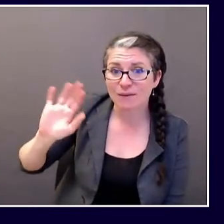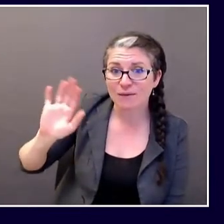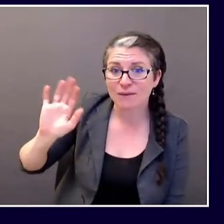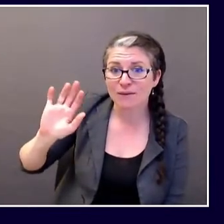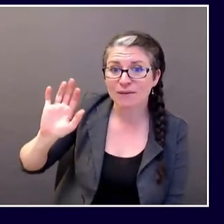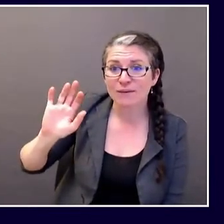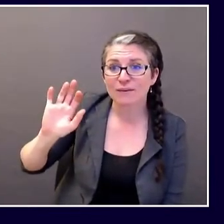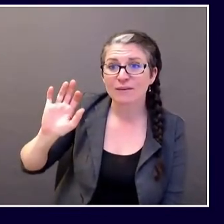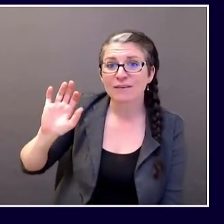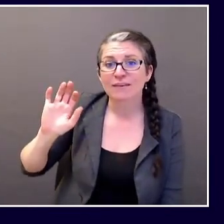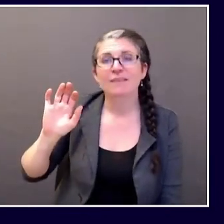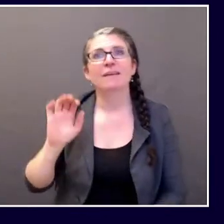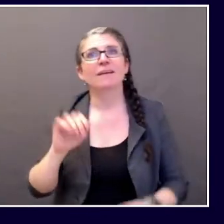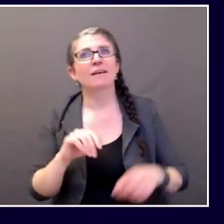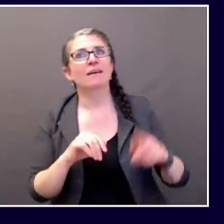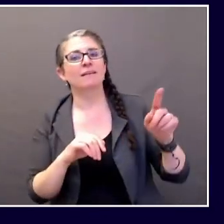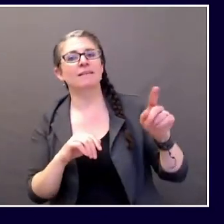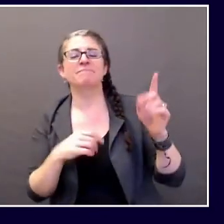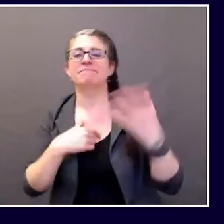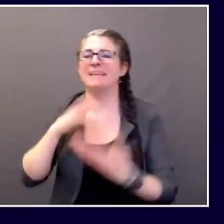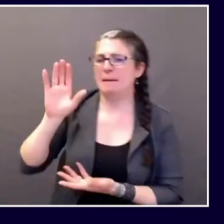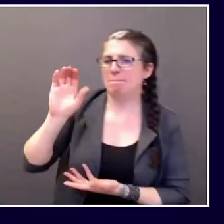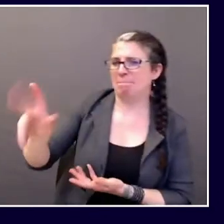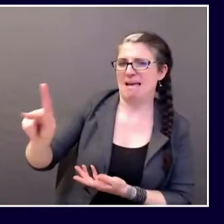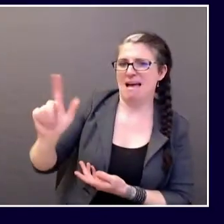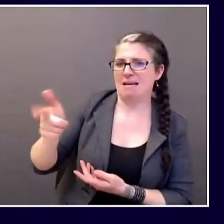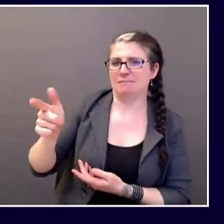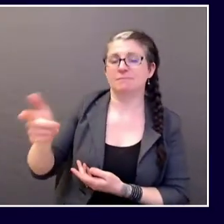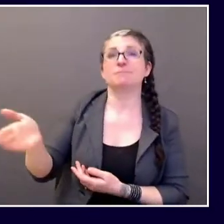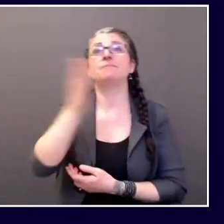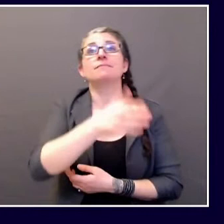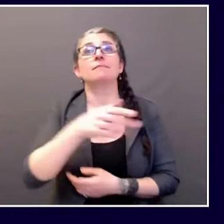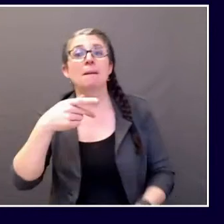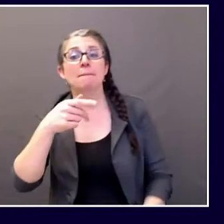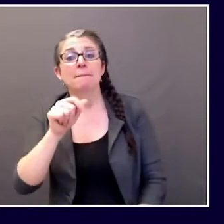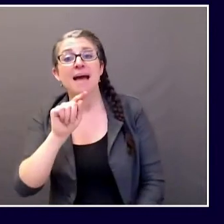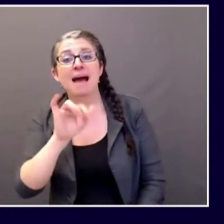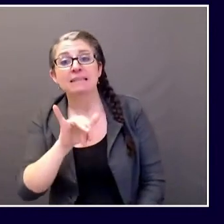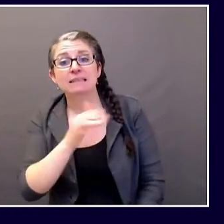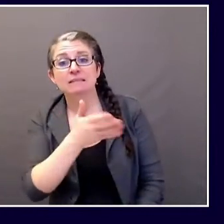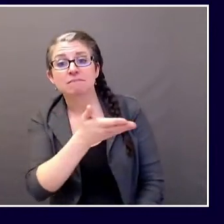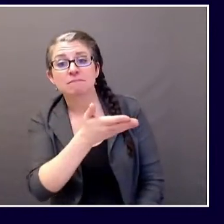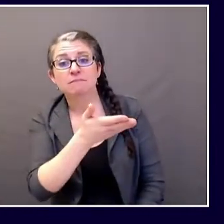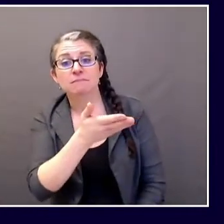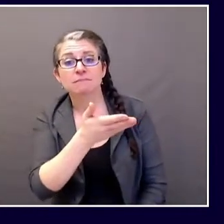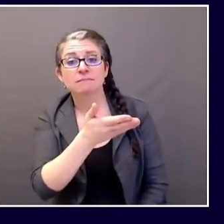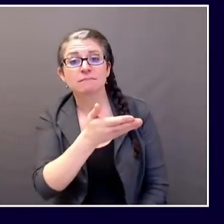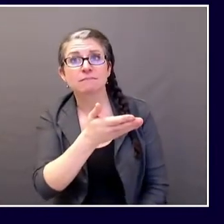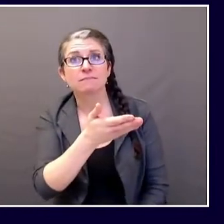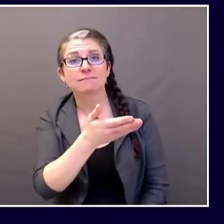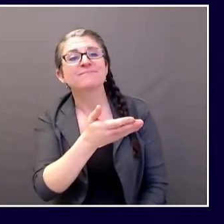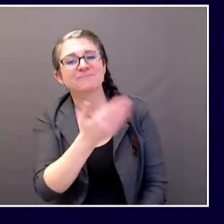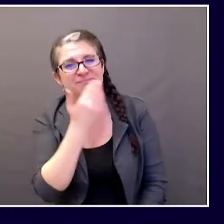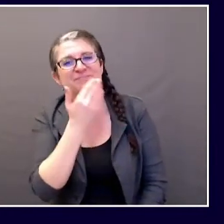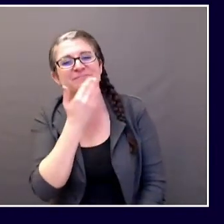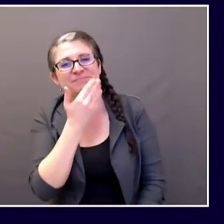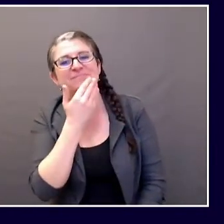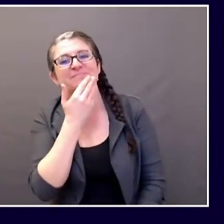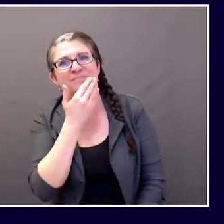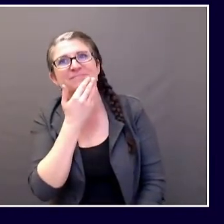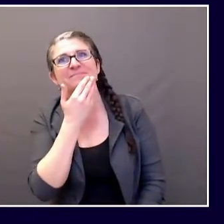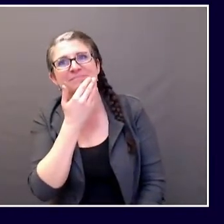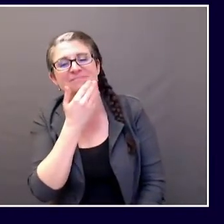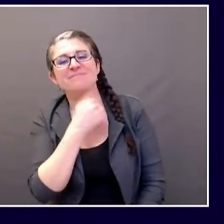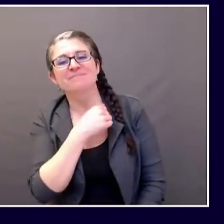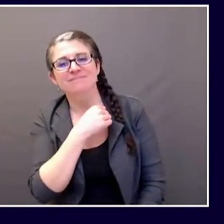All right, we'll come back to Evan in just a second while I turn to Patty White. Thank you, Dr. Shaw, Commissioner Lambrou. Now that we're entering